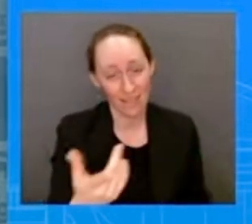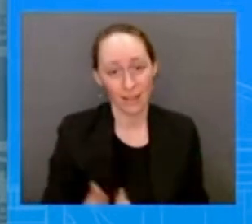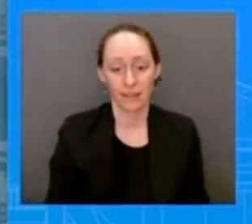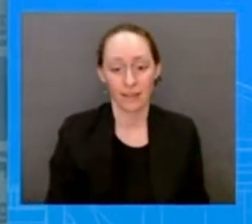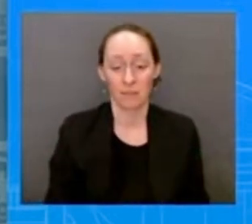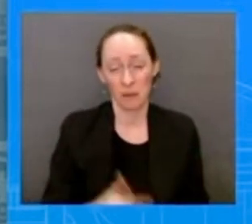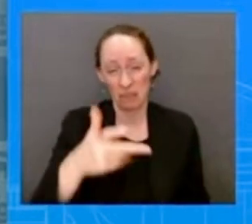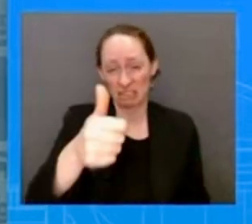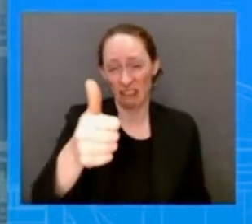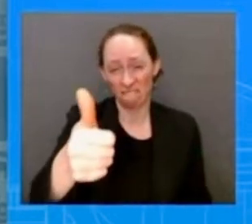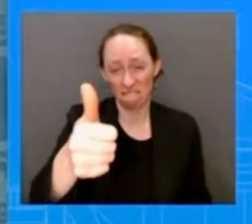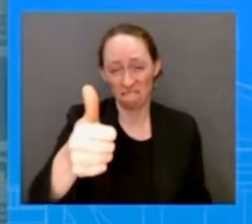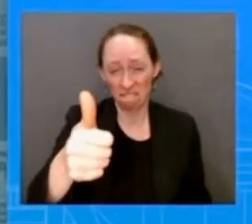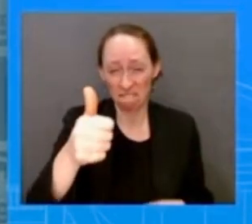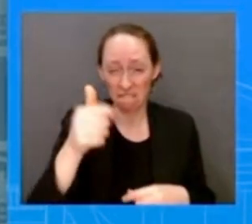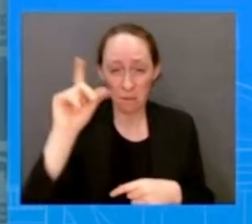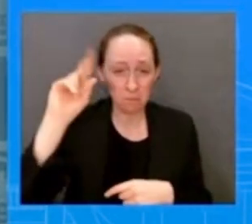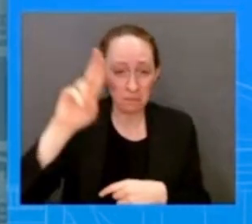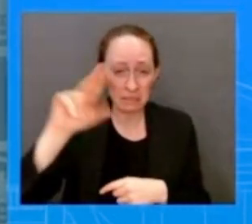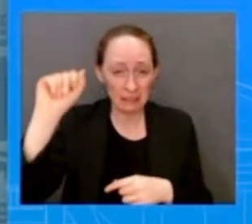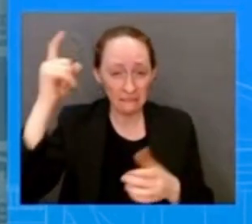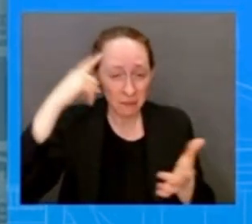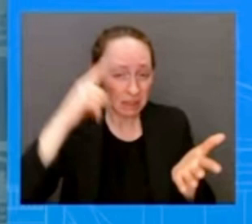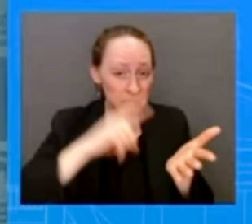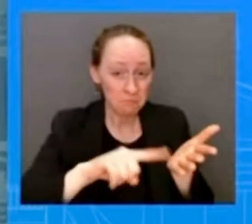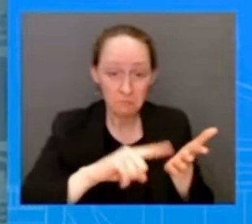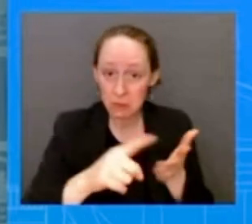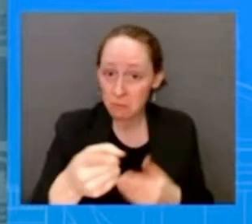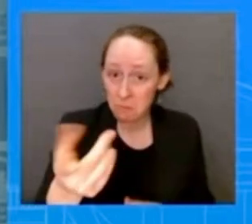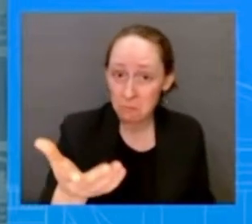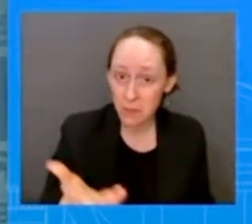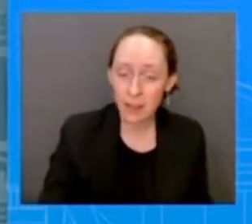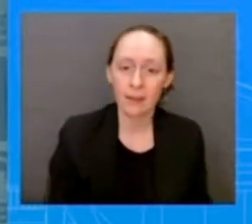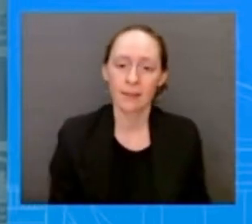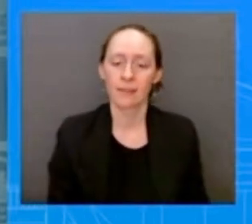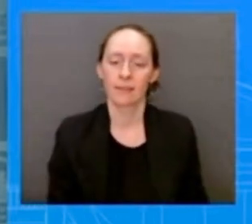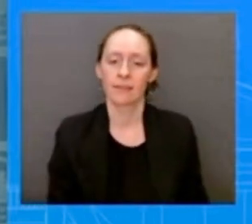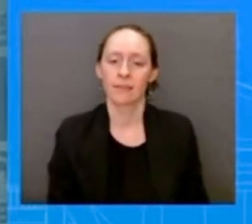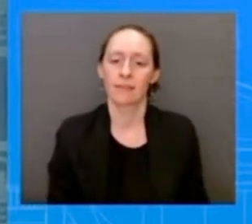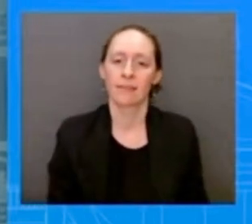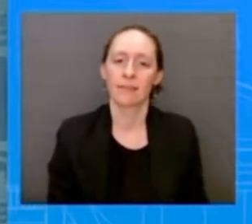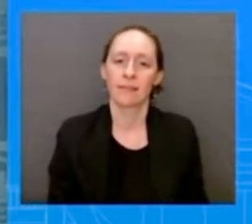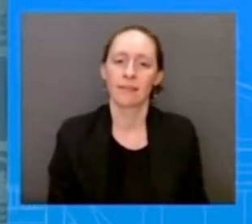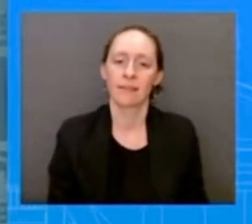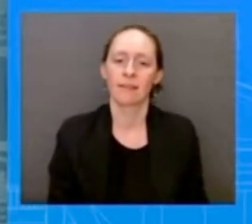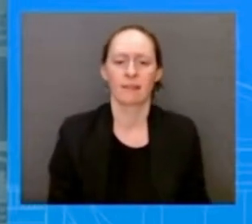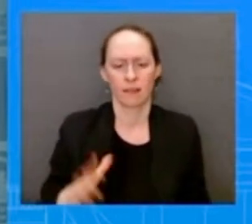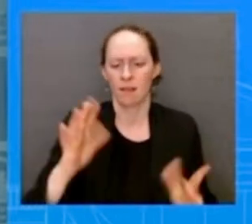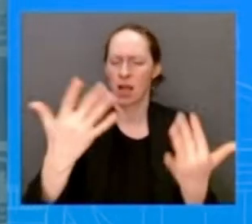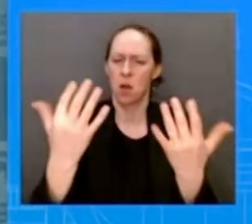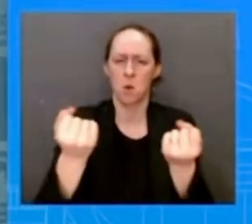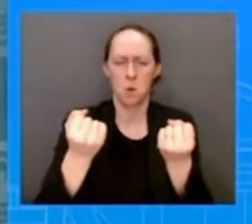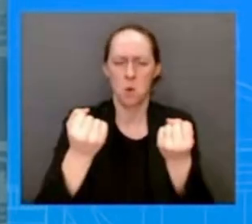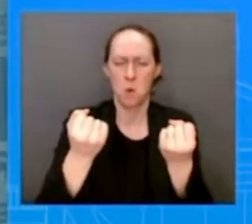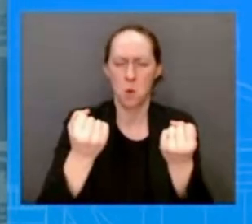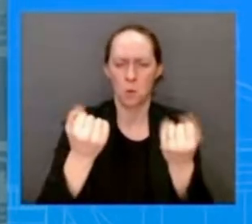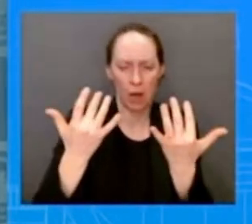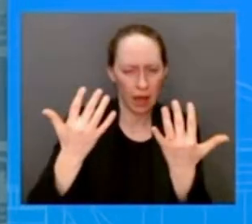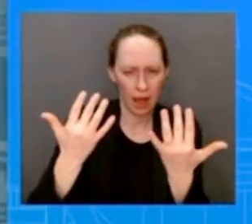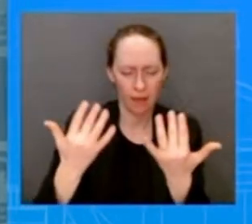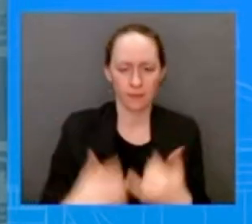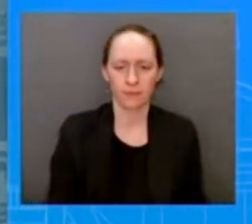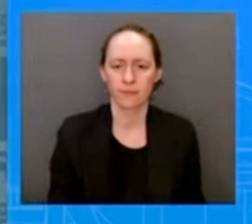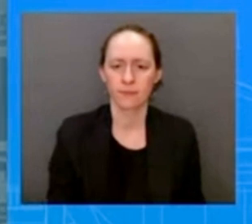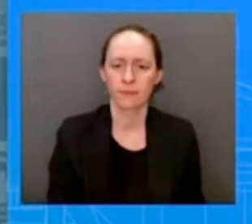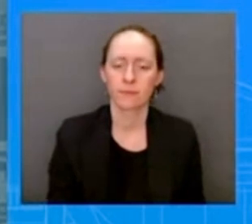on with respect to these hundreds of schoolgirls, I think where the president is, we need to